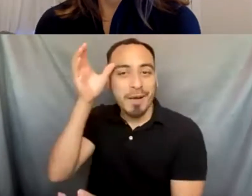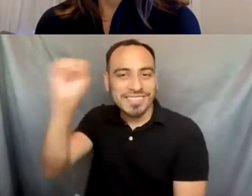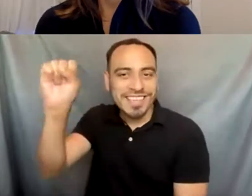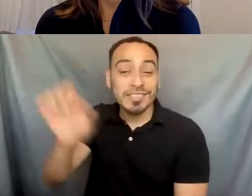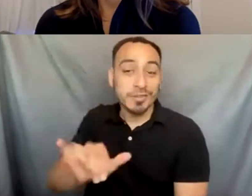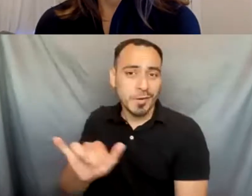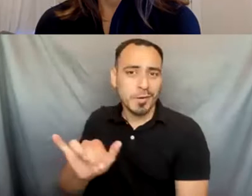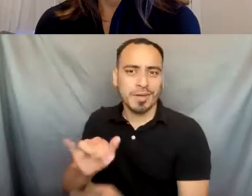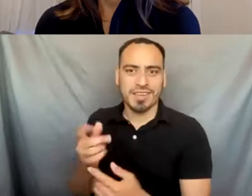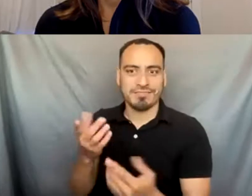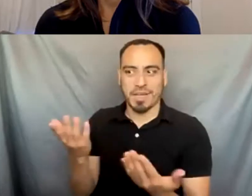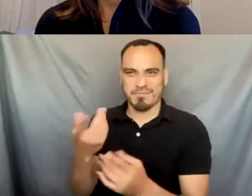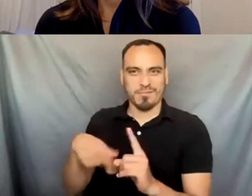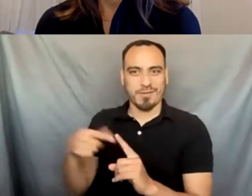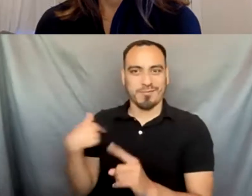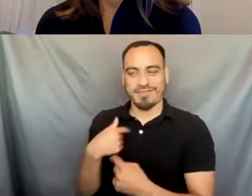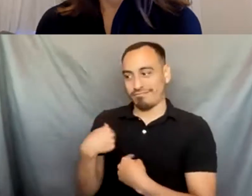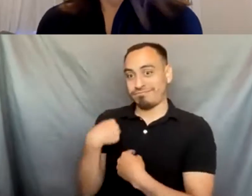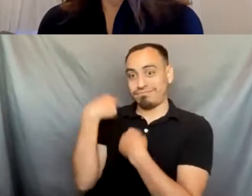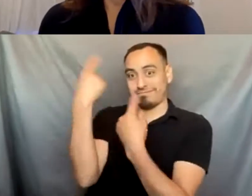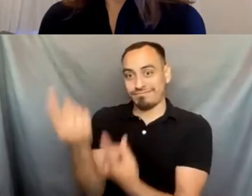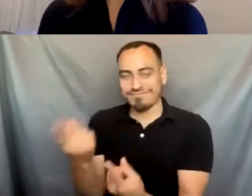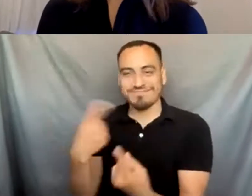about COVID-19. I mean, obviously,